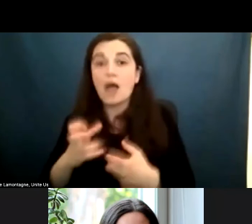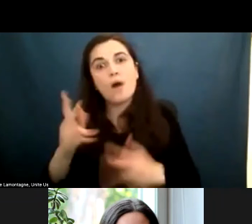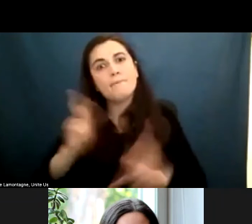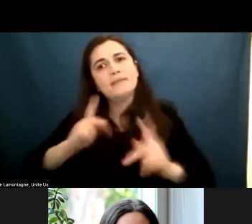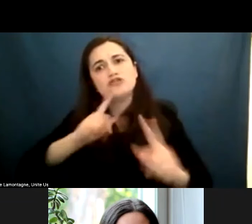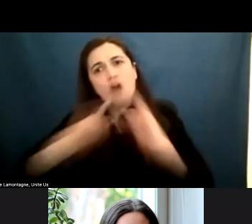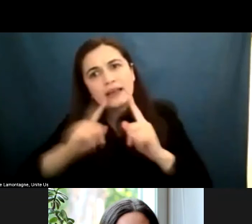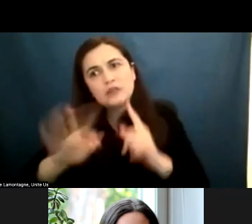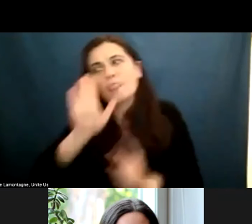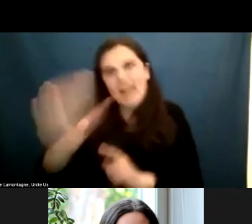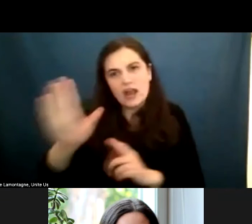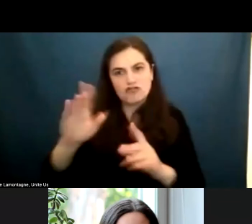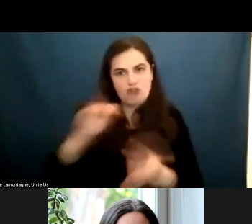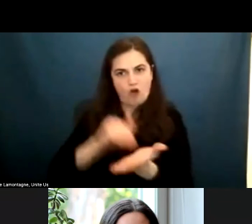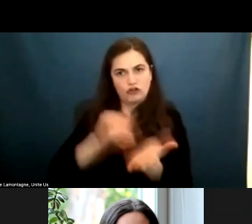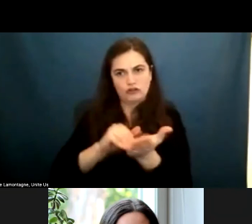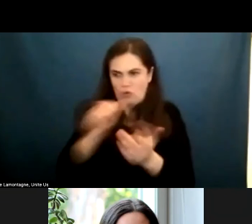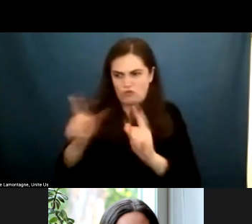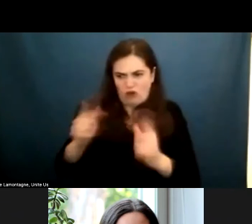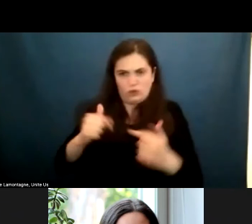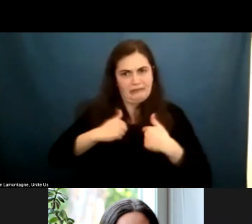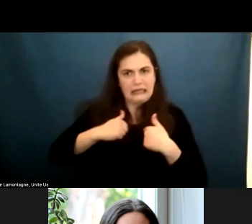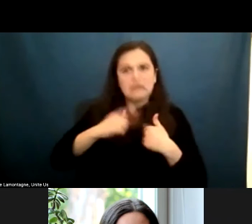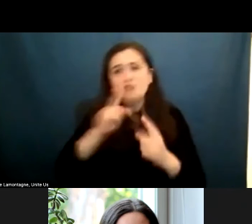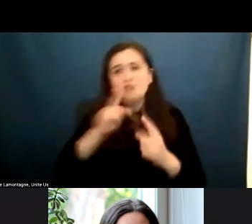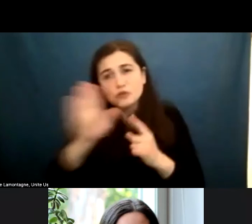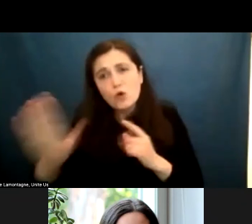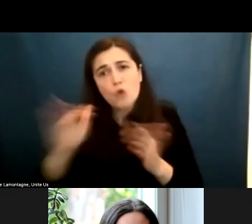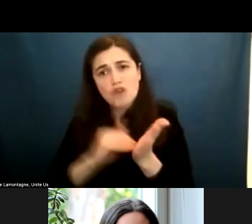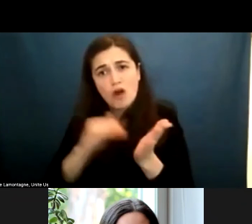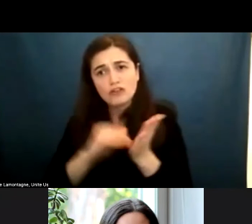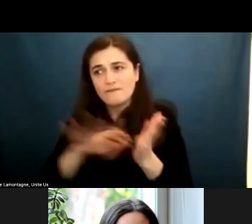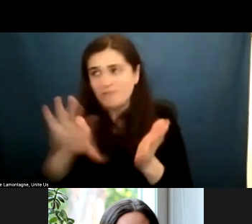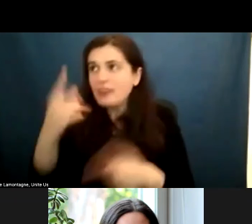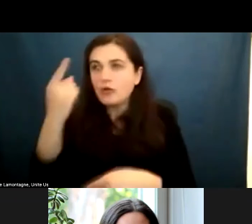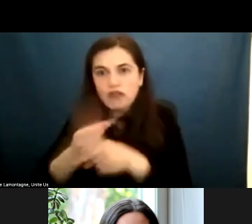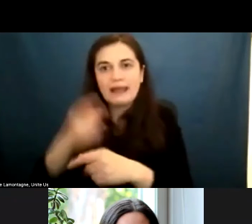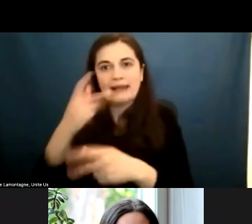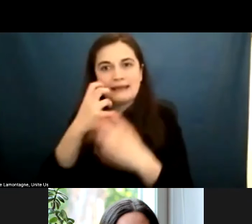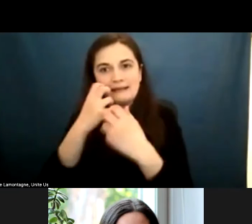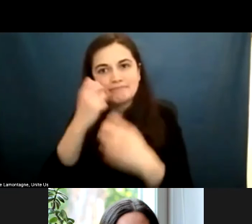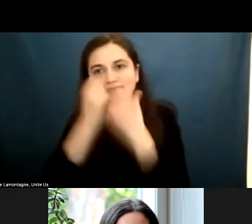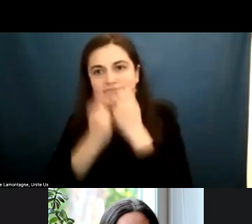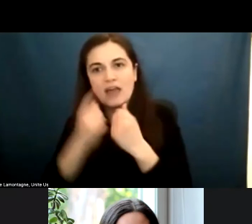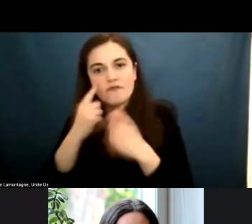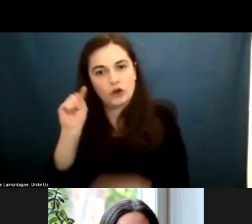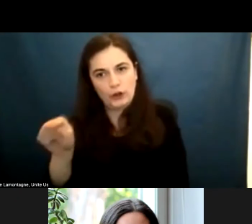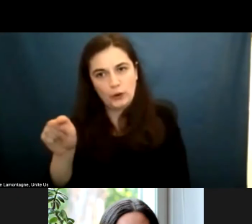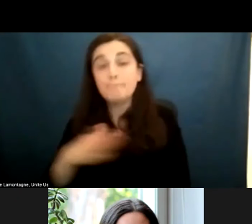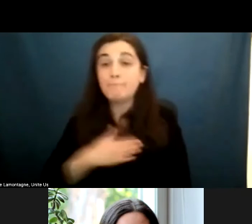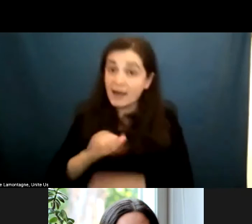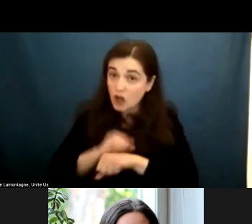I want people getting access to care so that they can have those conversations with the experts. My job is to make sure that